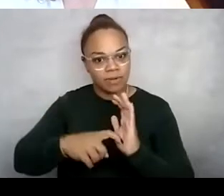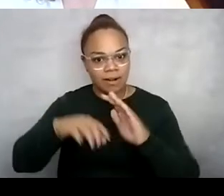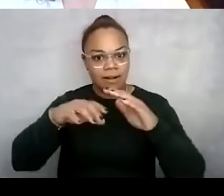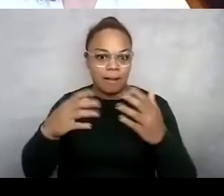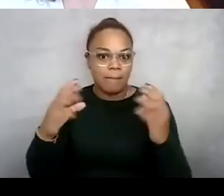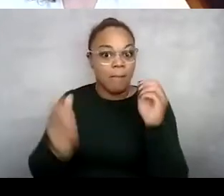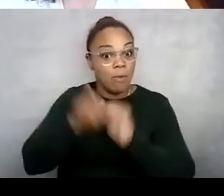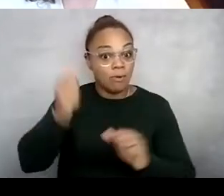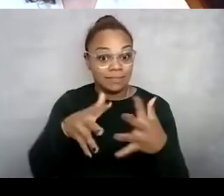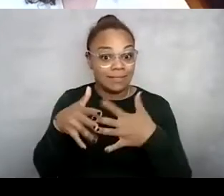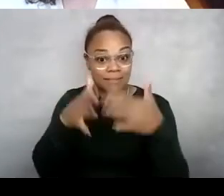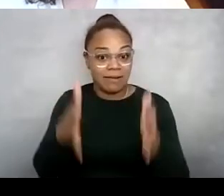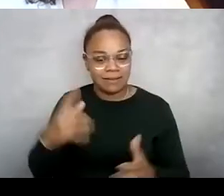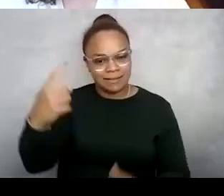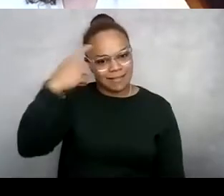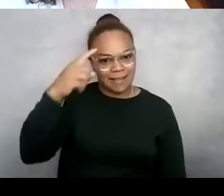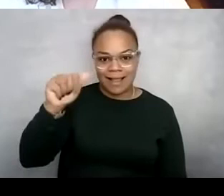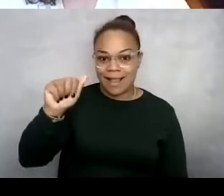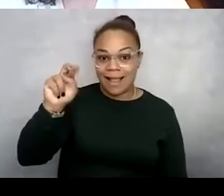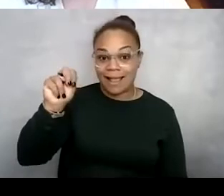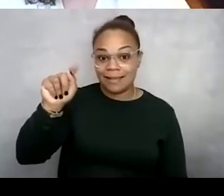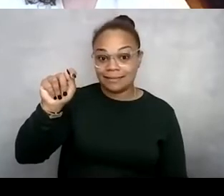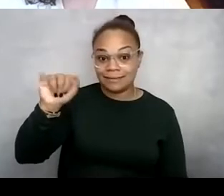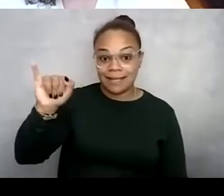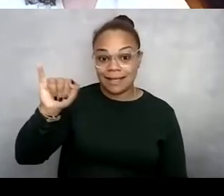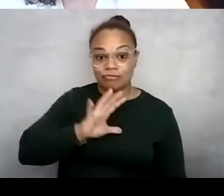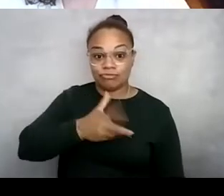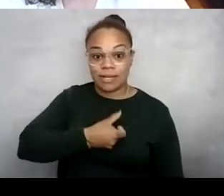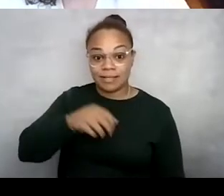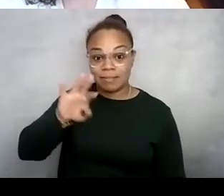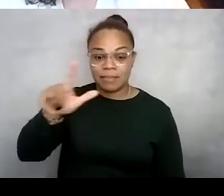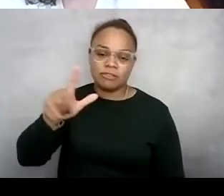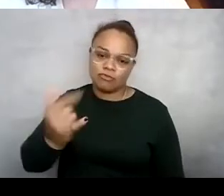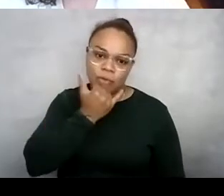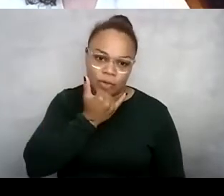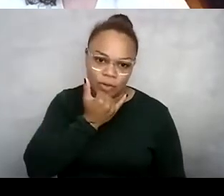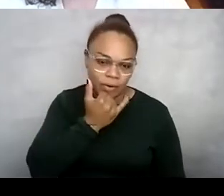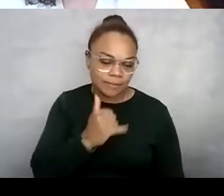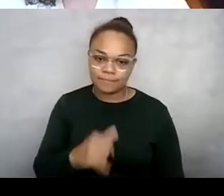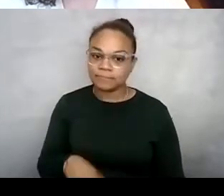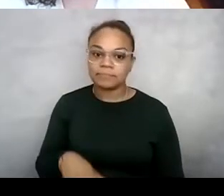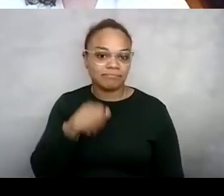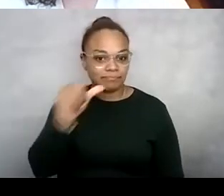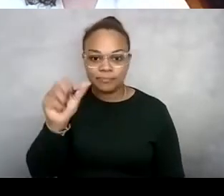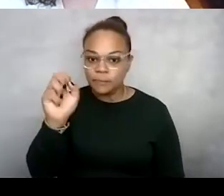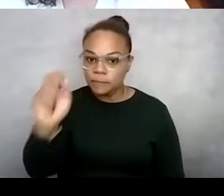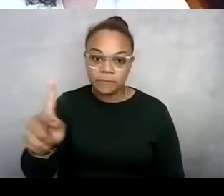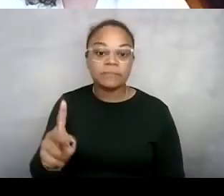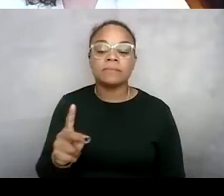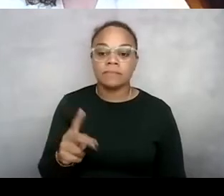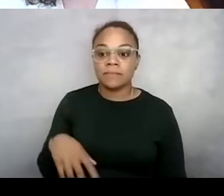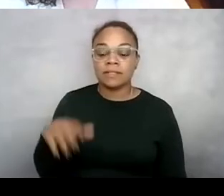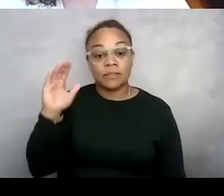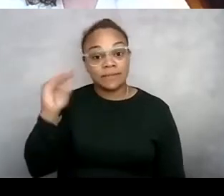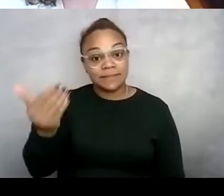wrongheaded, and that they're cruel. And so while that third that doesn't believe that may be the base that the Republicans are playing